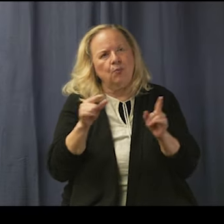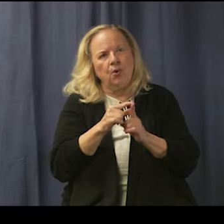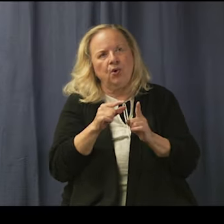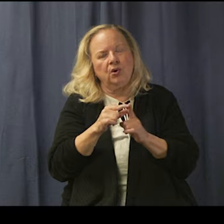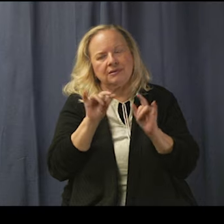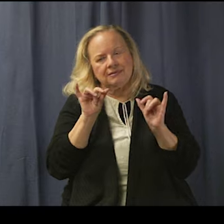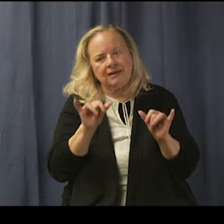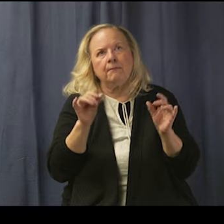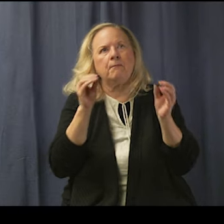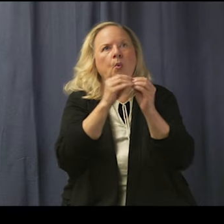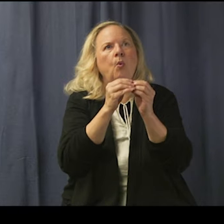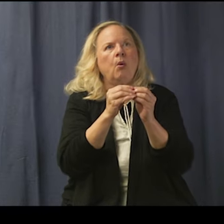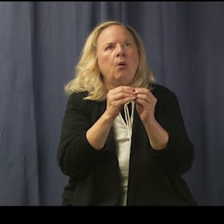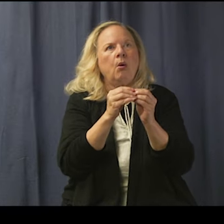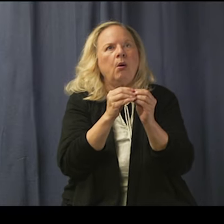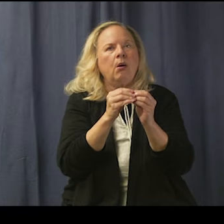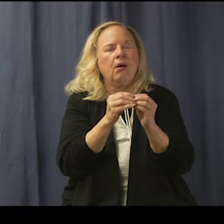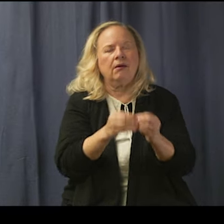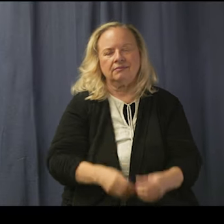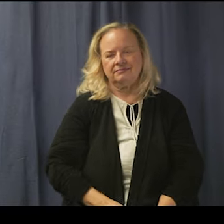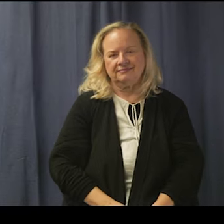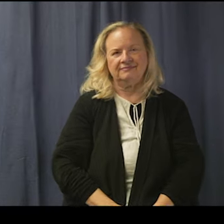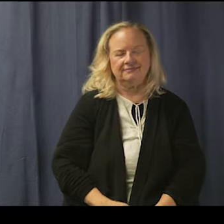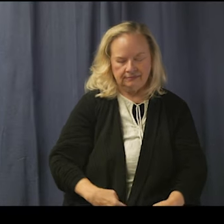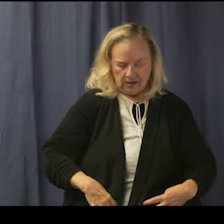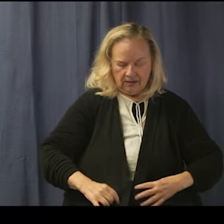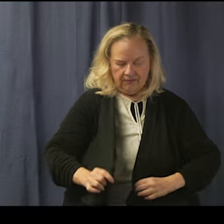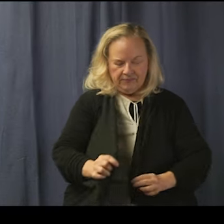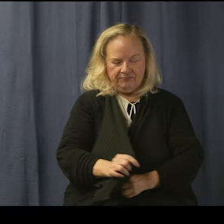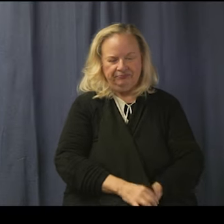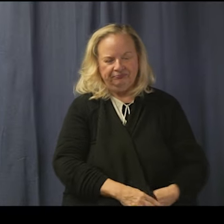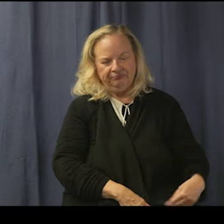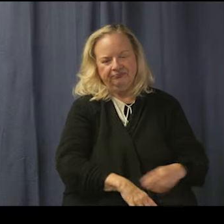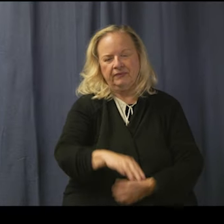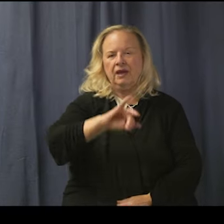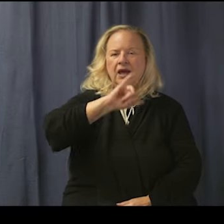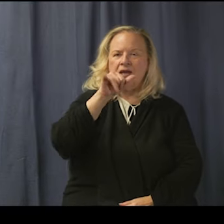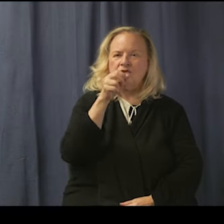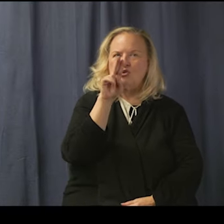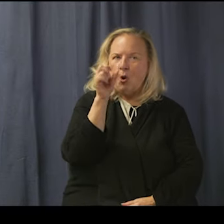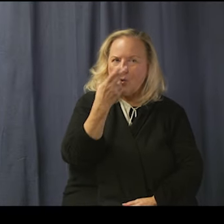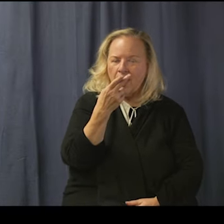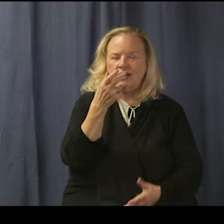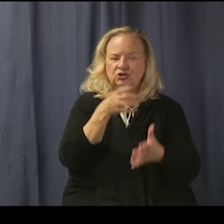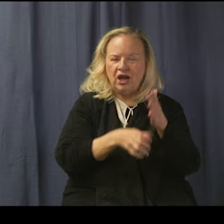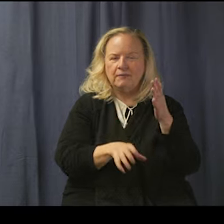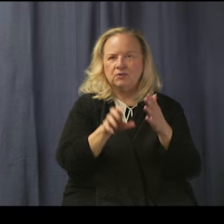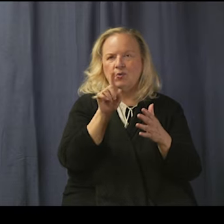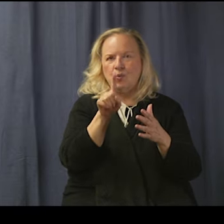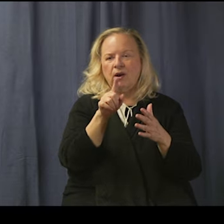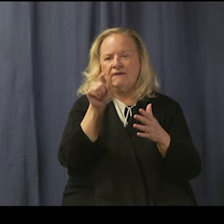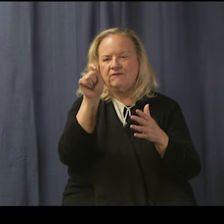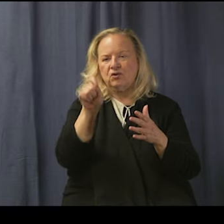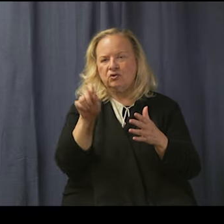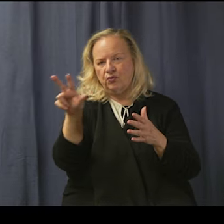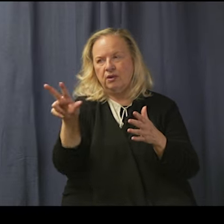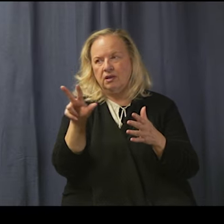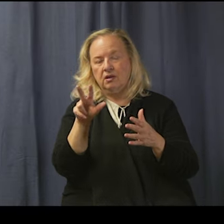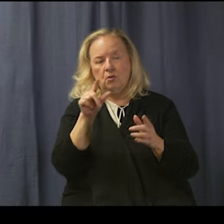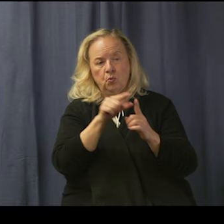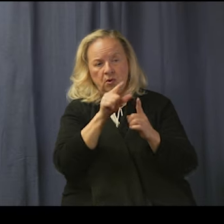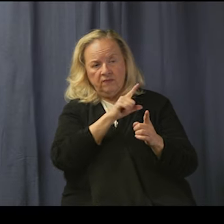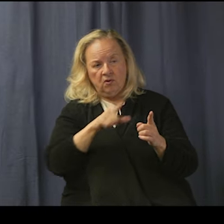wait, there's more. Look at Jonah chapter 1, verse 1 through 3. The word of the Lord came to Jonah,